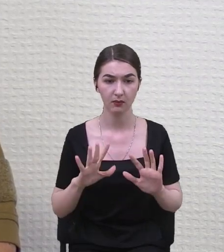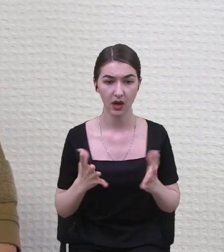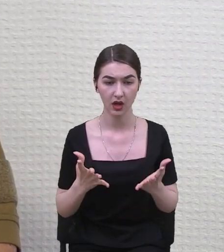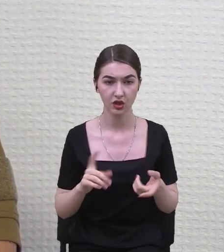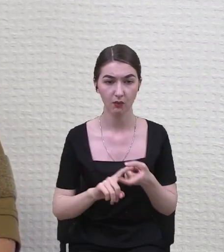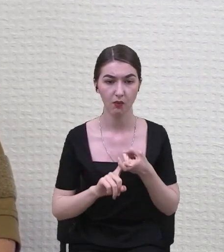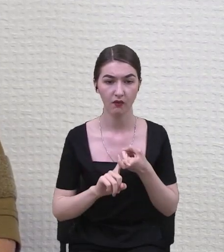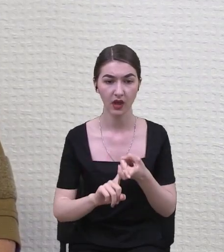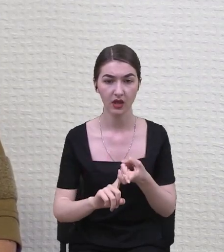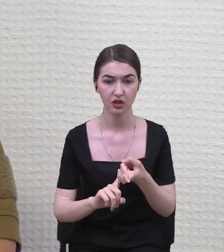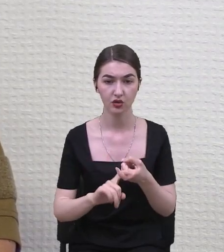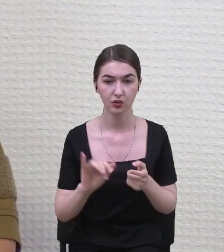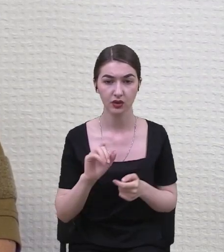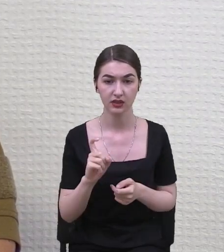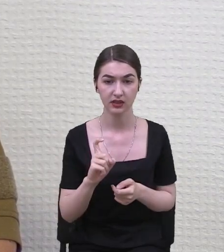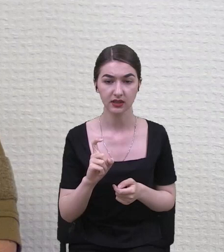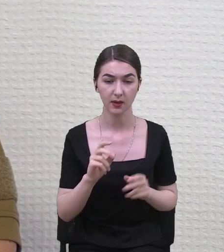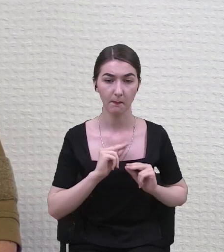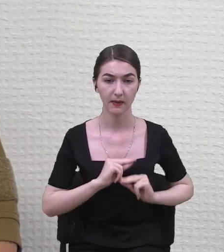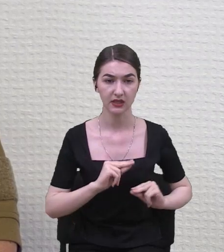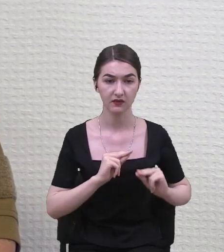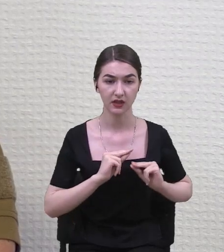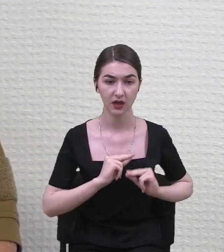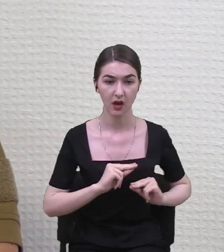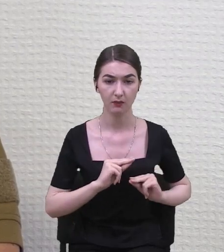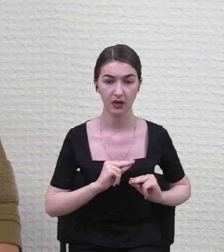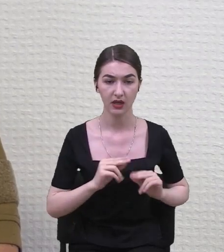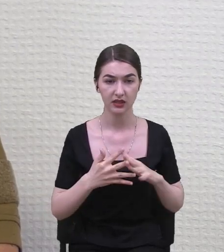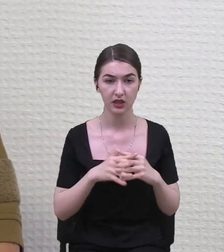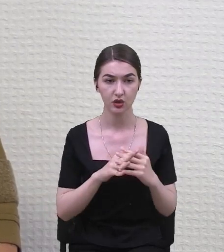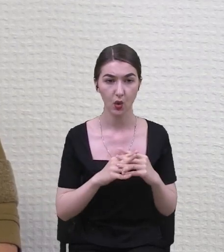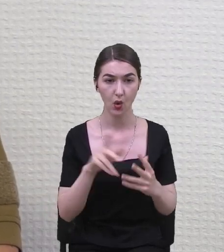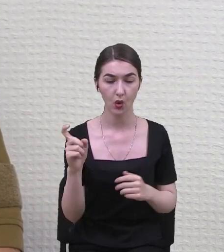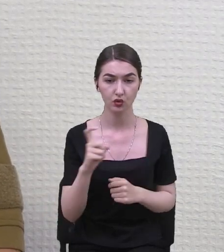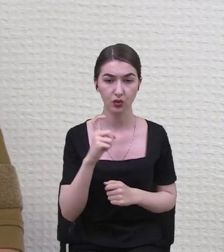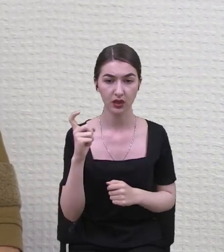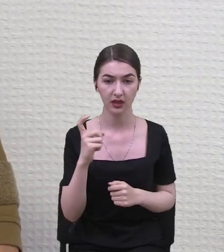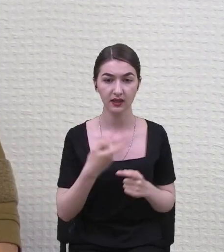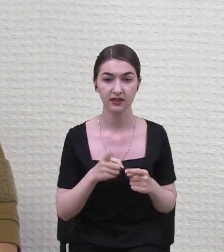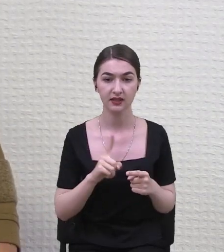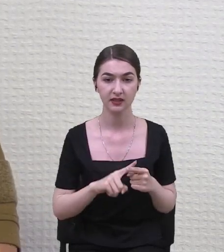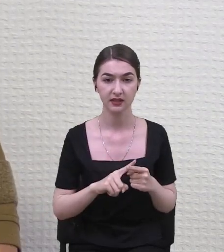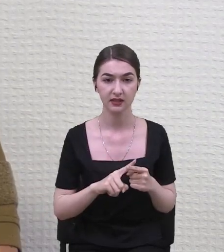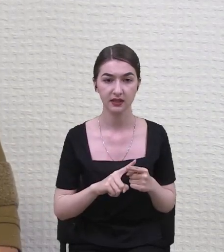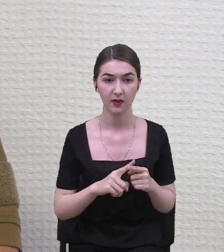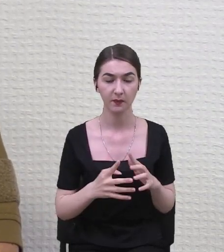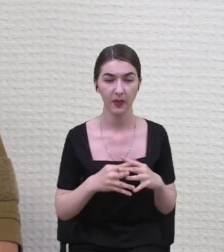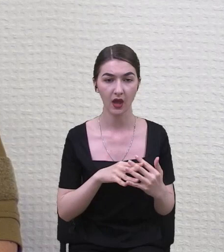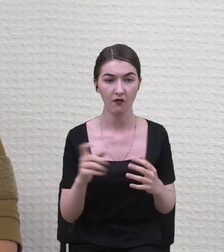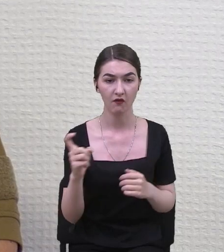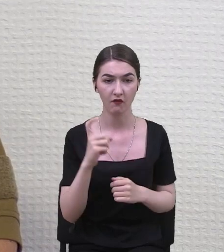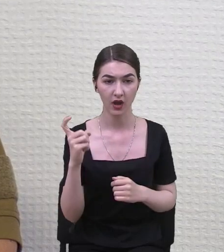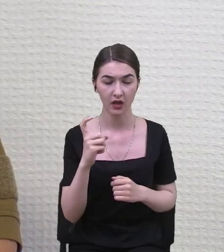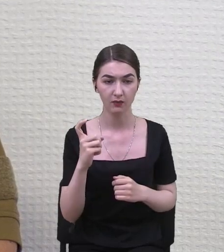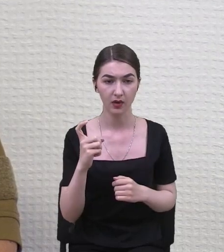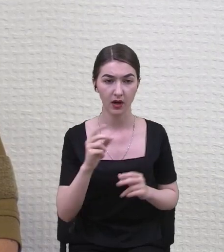accidents which are occurring with the farmers, with the agricultural workers on the fields or